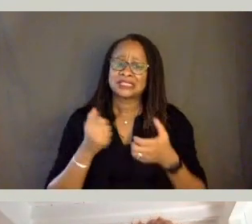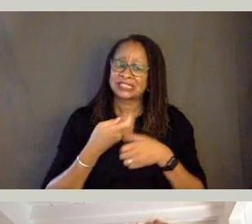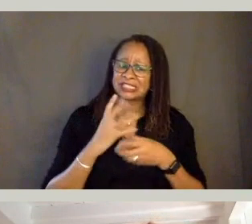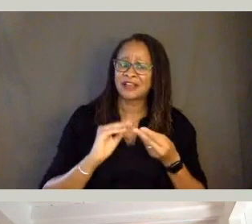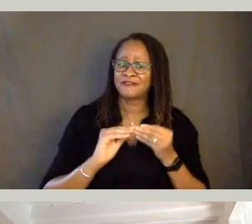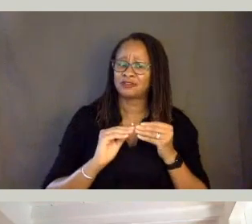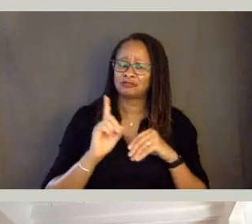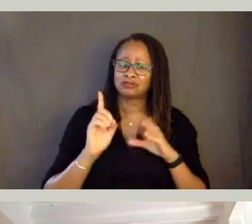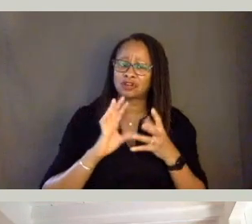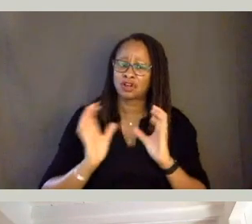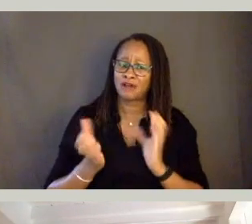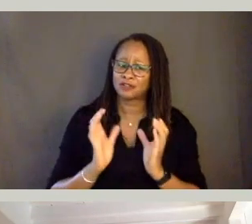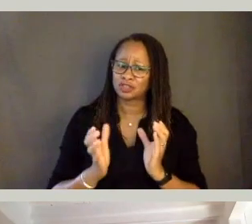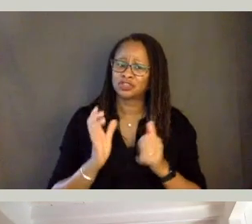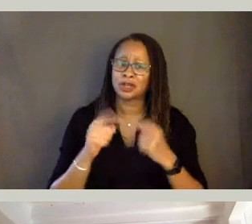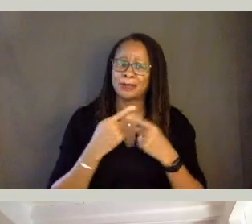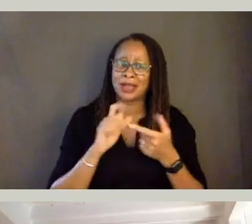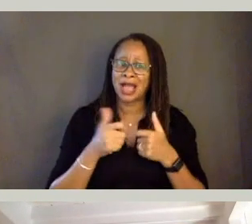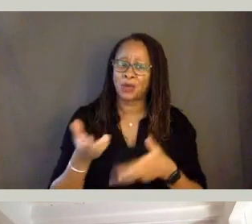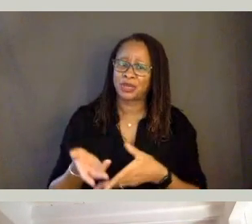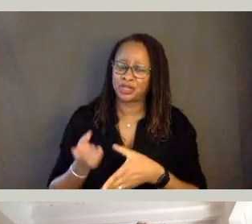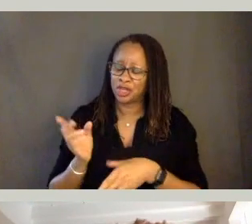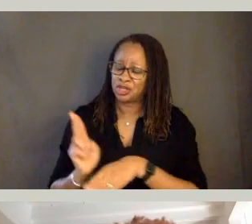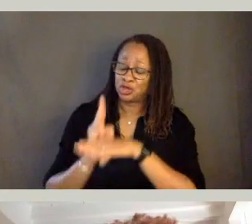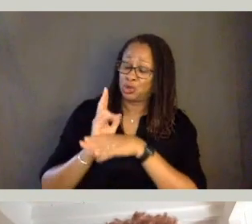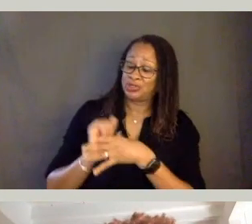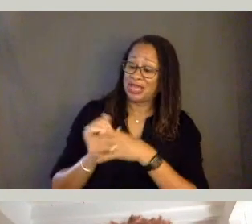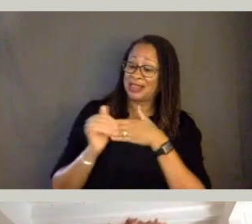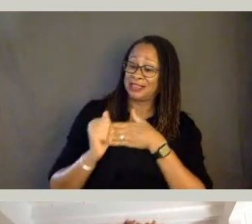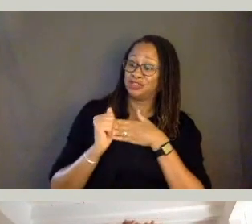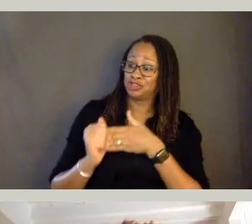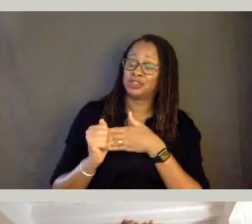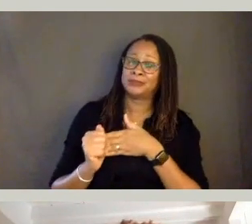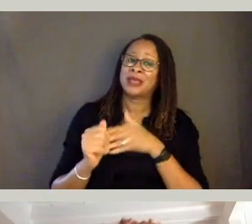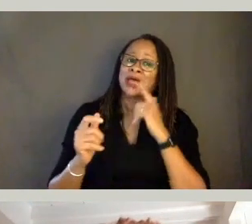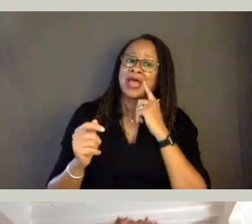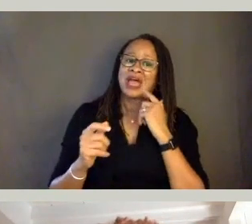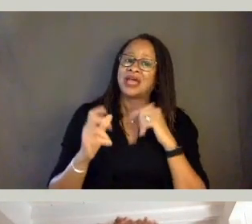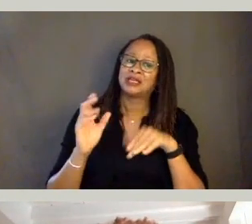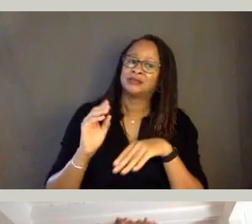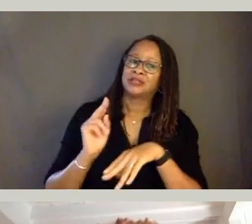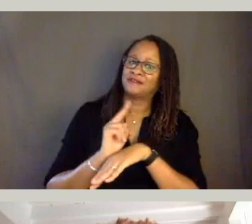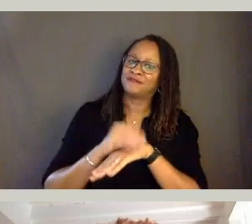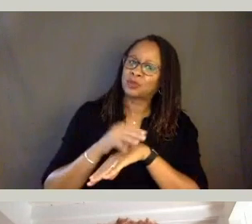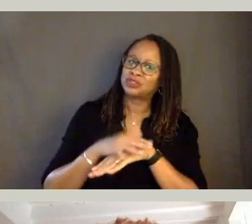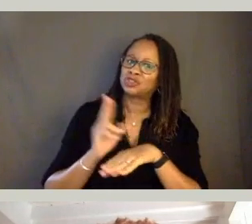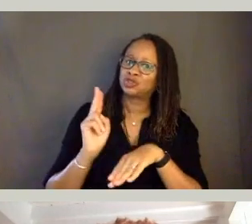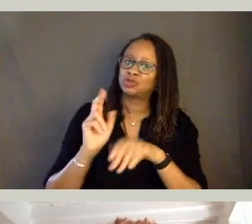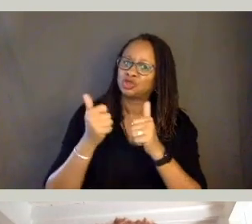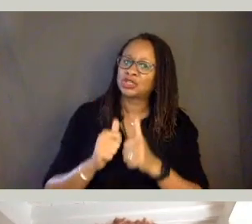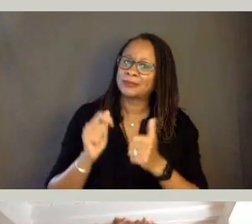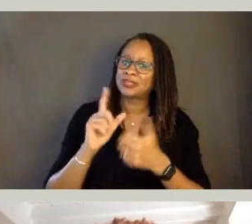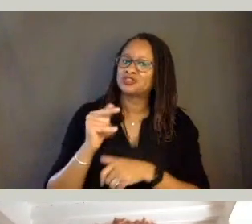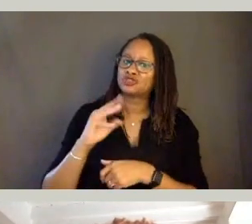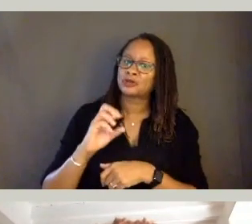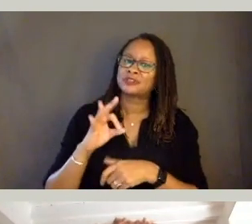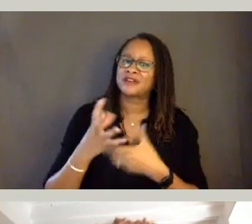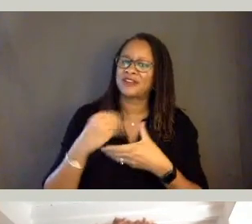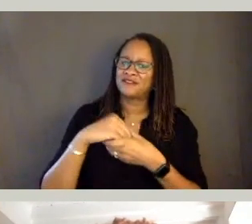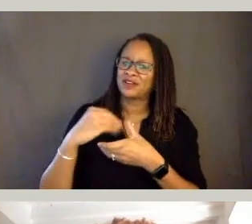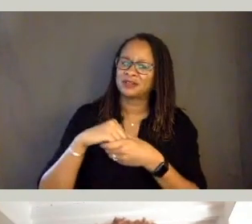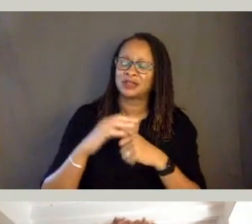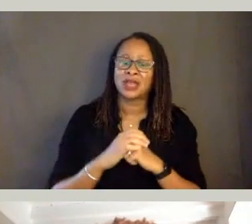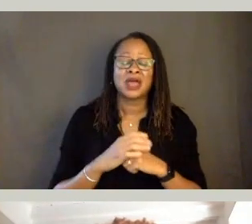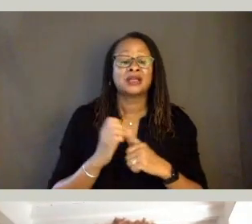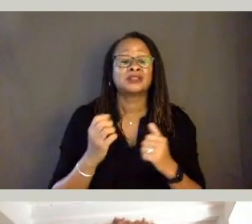Sure. Yeah. And you know, there's a number of conversations in philanthropy around how we can leverage its leadership and influence to help shape these terms of